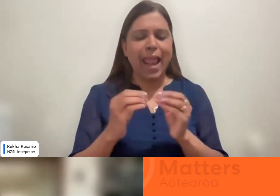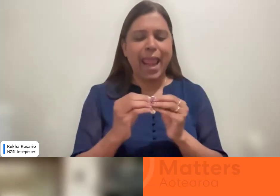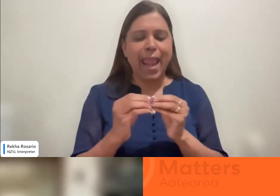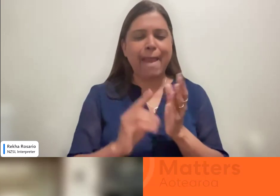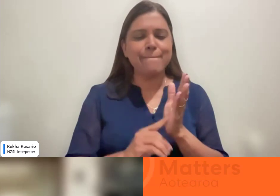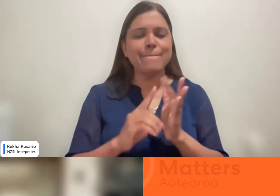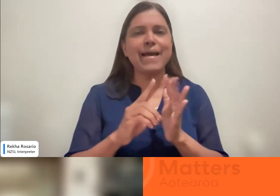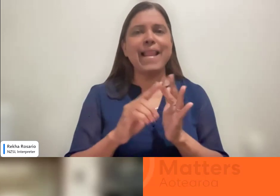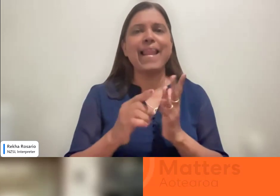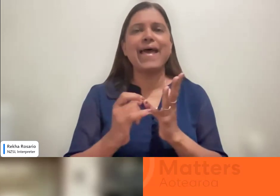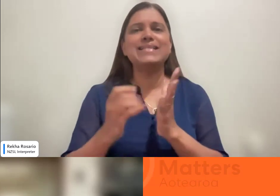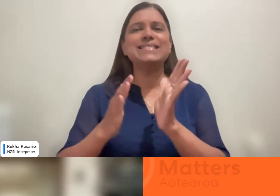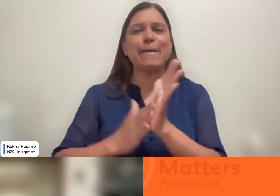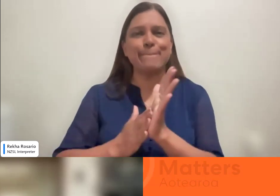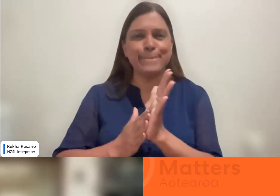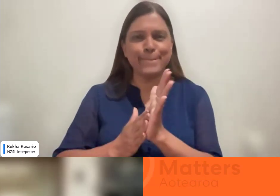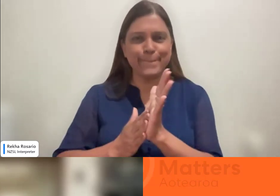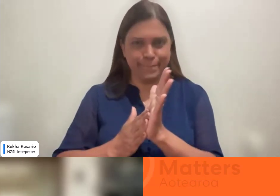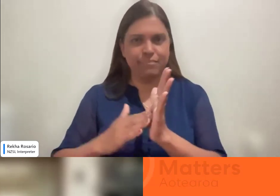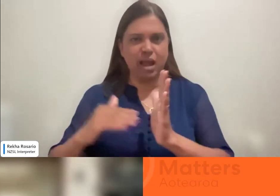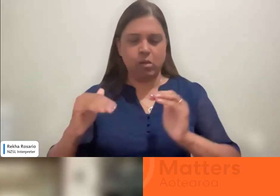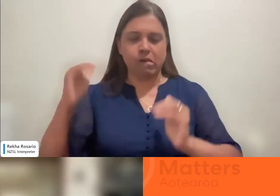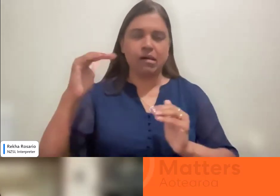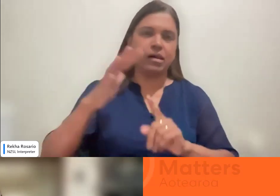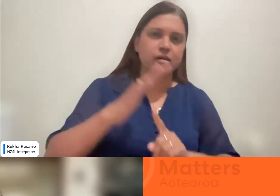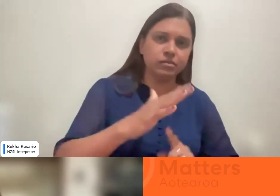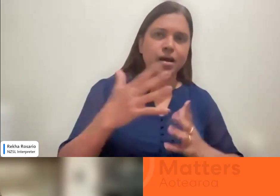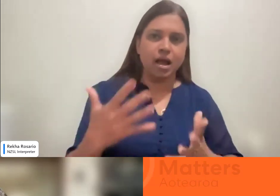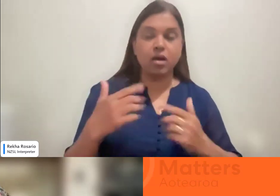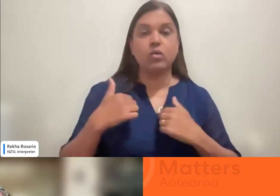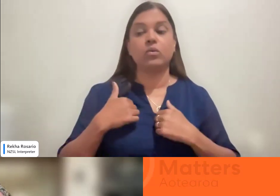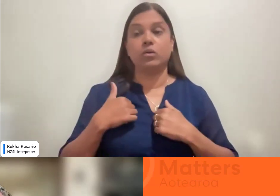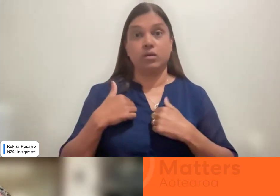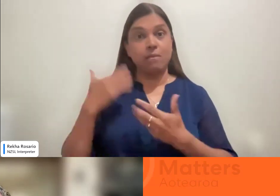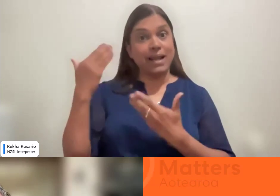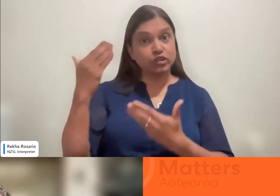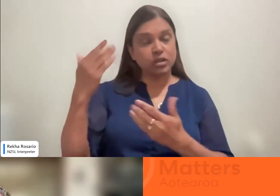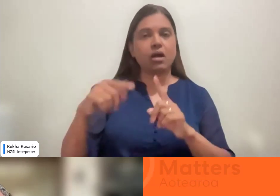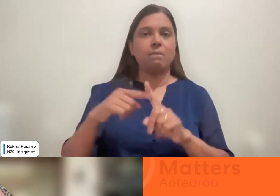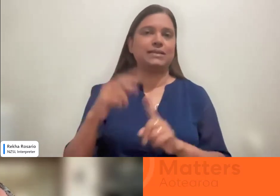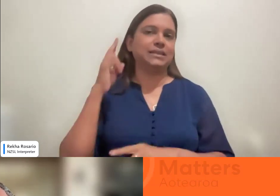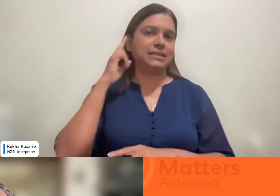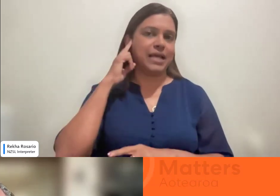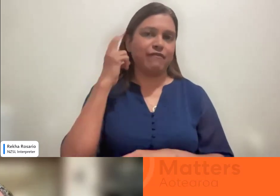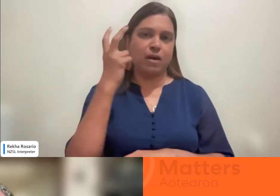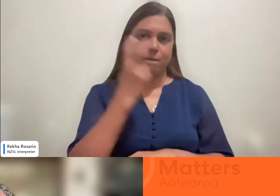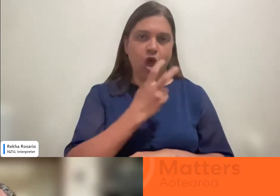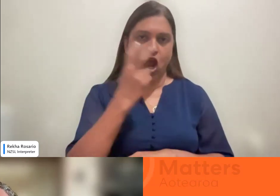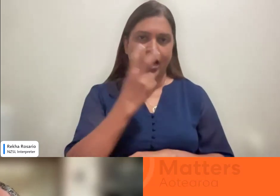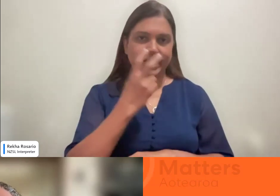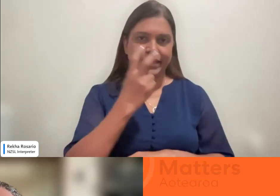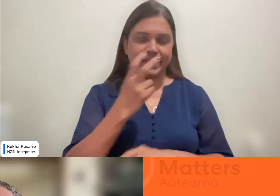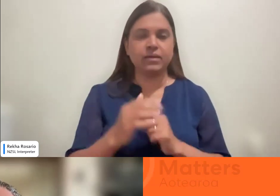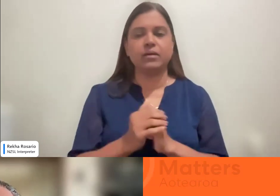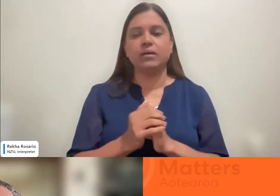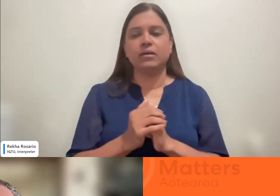Corin said, but I also am deaf-blind, and I have a lot to do in the health informatics